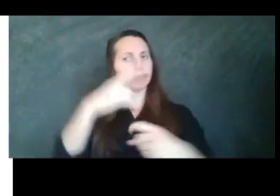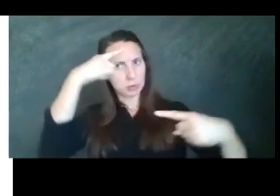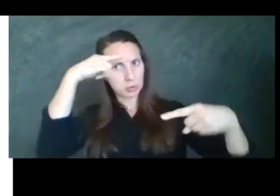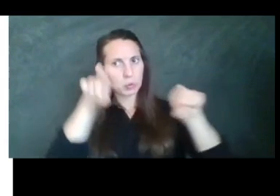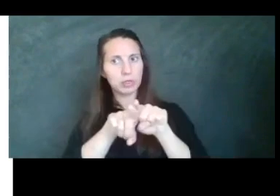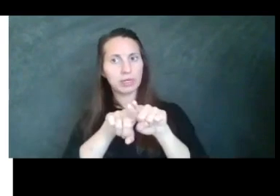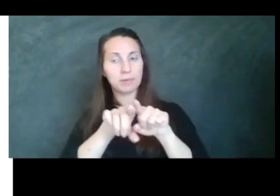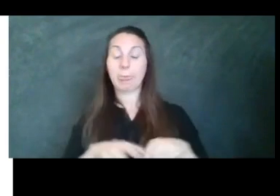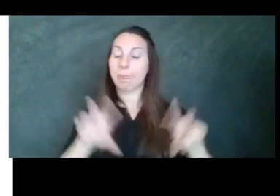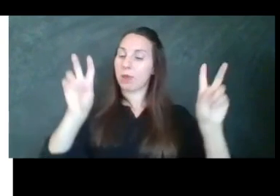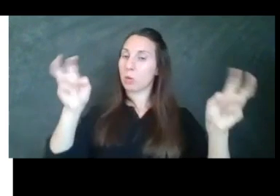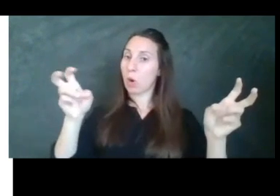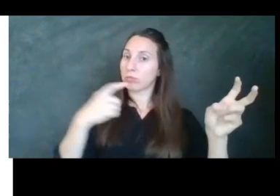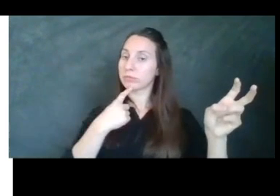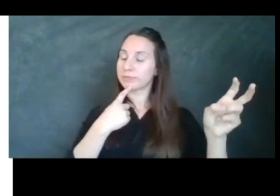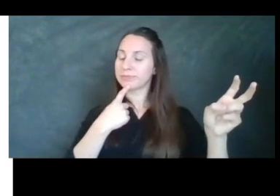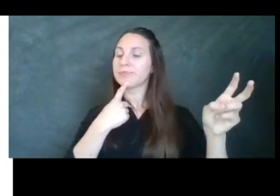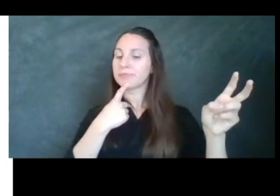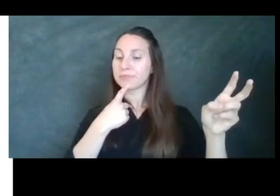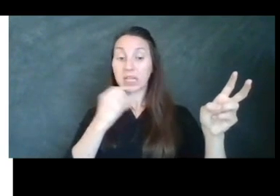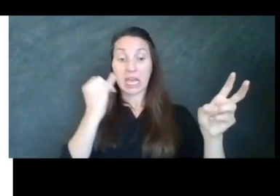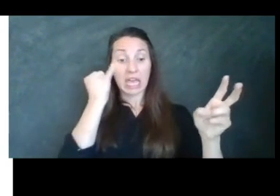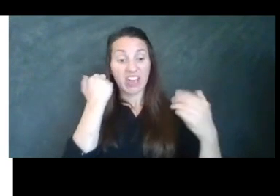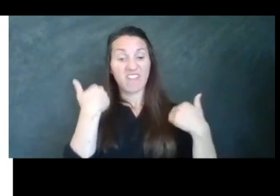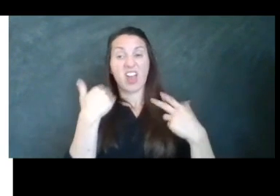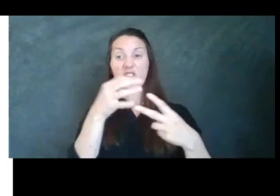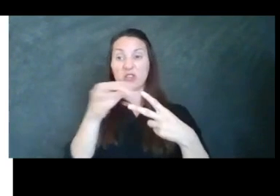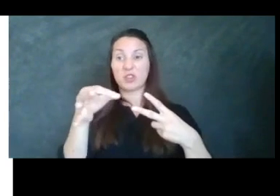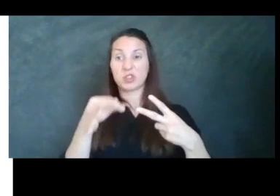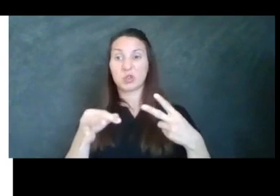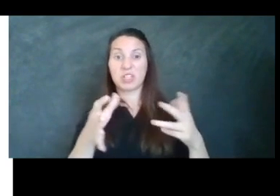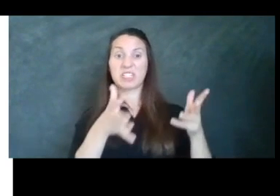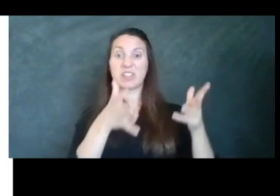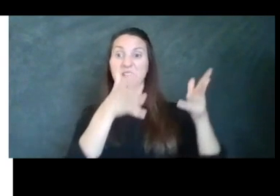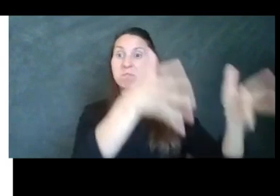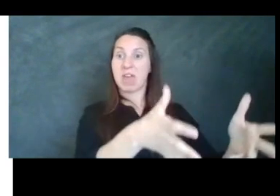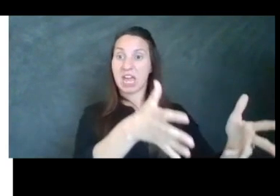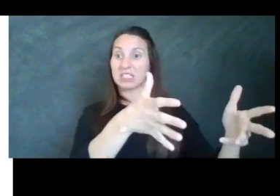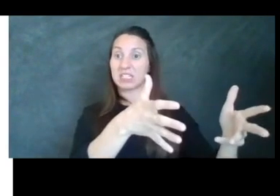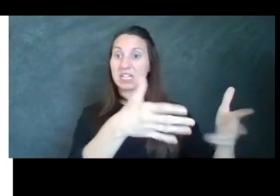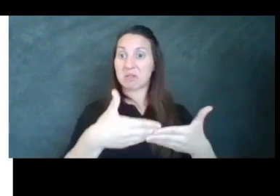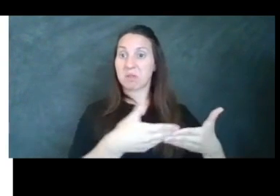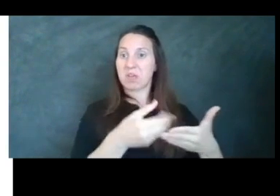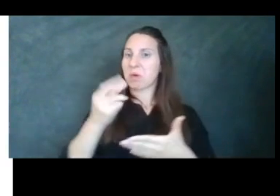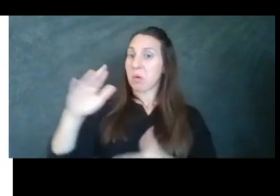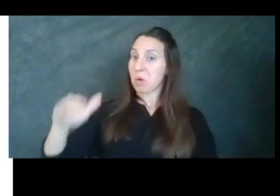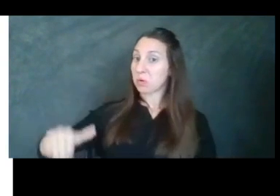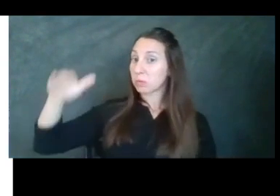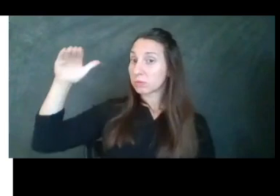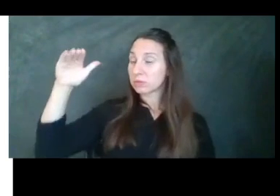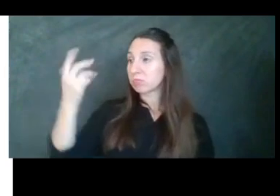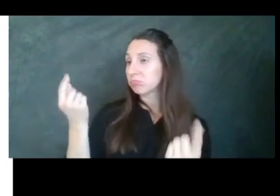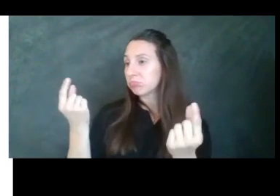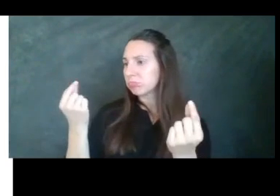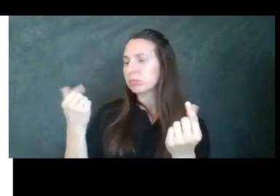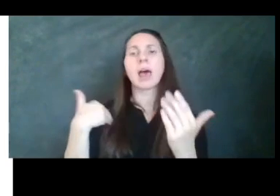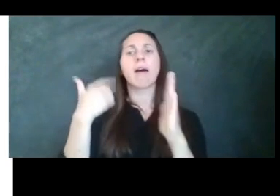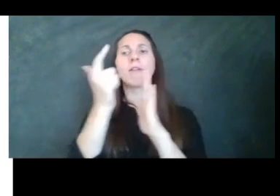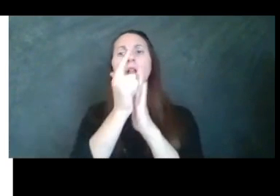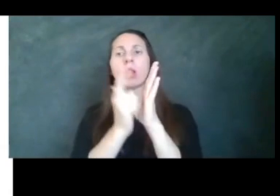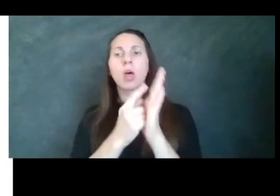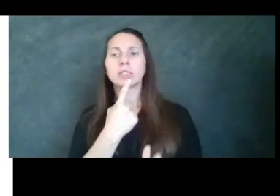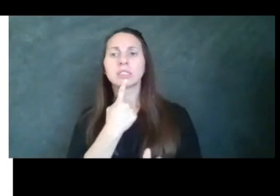the choice between abandoning an infant or rearing it, let there be a law that no